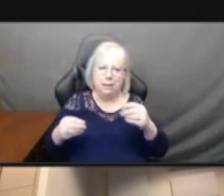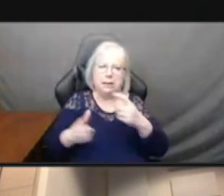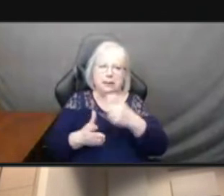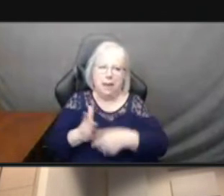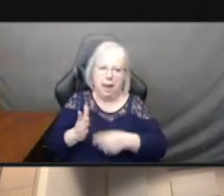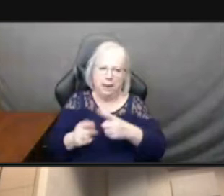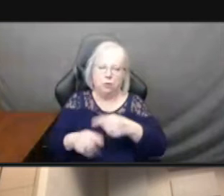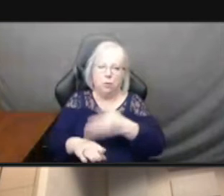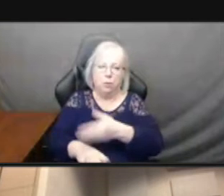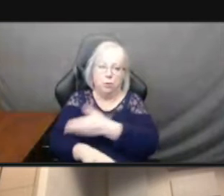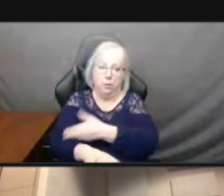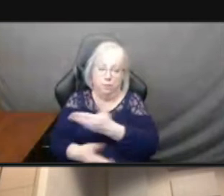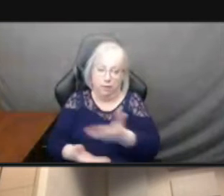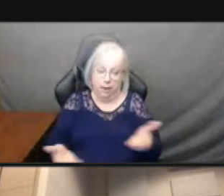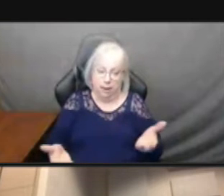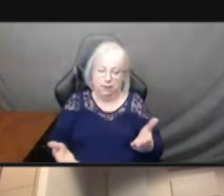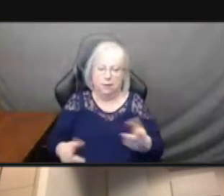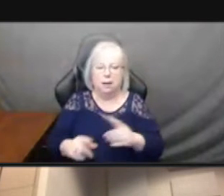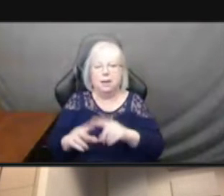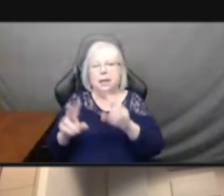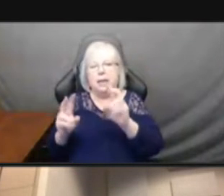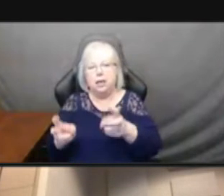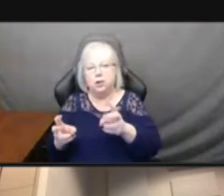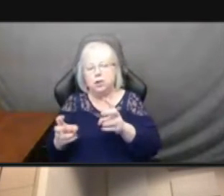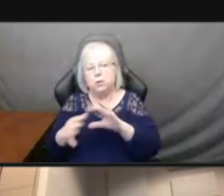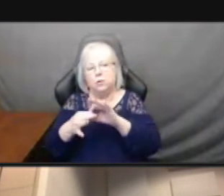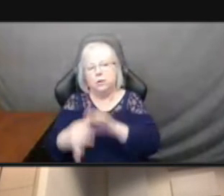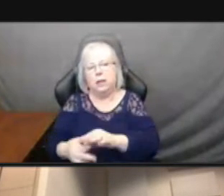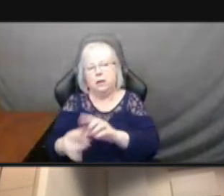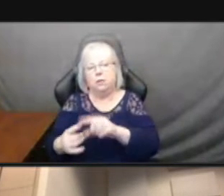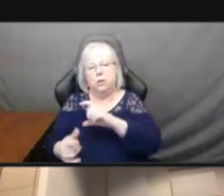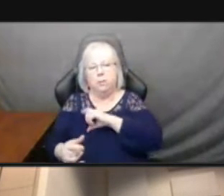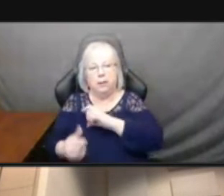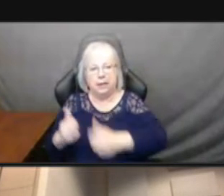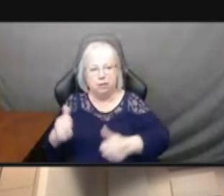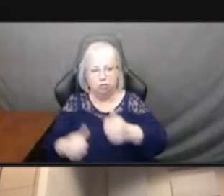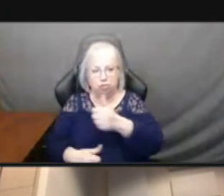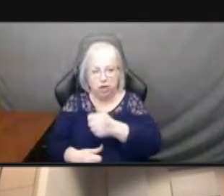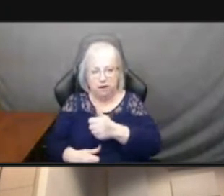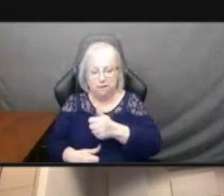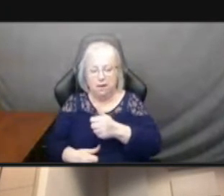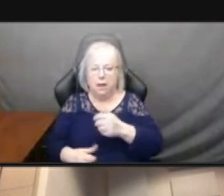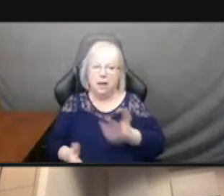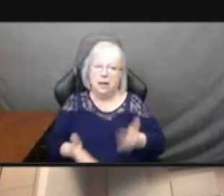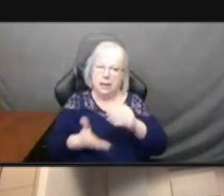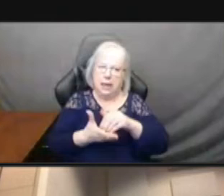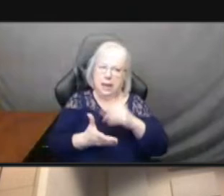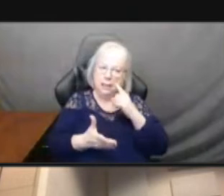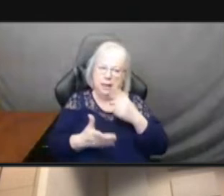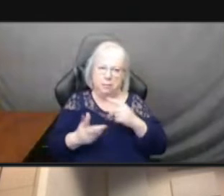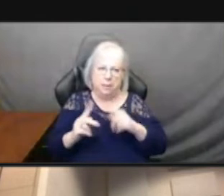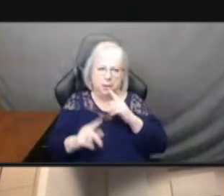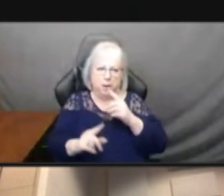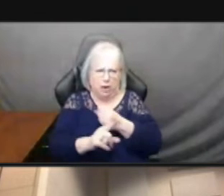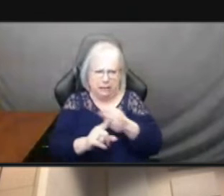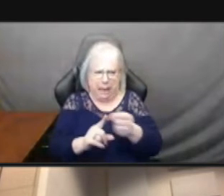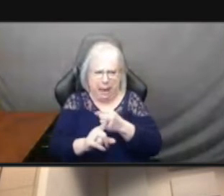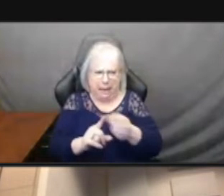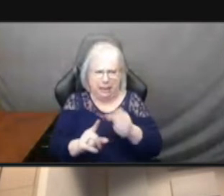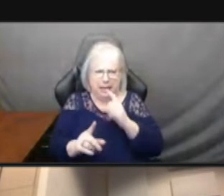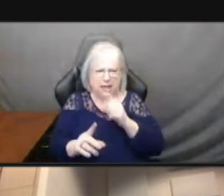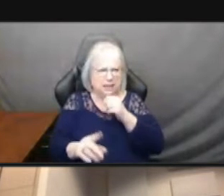The issue was about the police chief. And again, I think folks are attacking in a direction that's